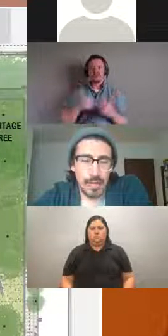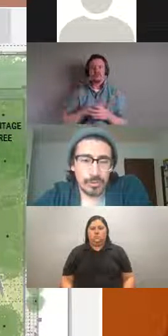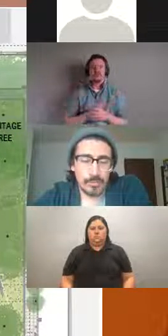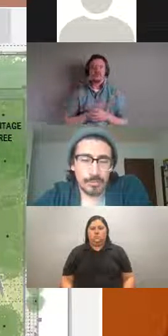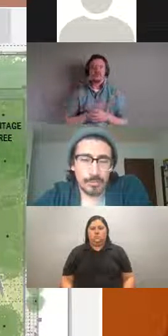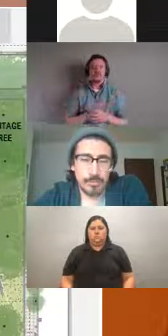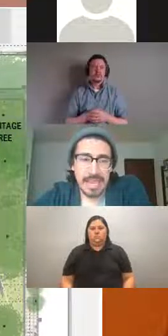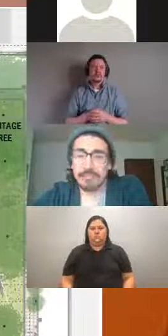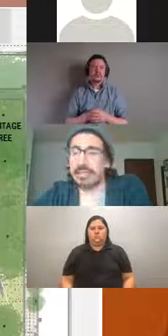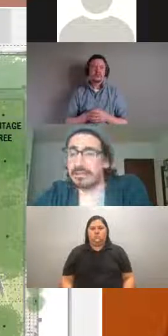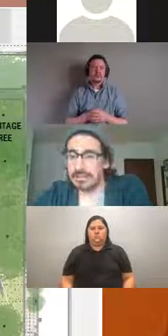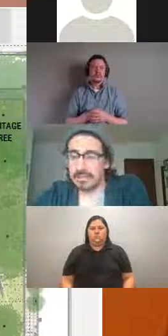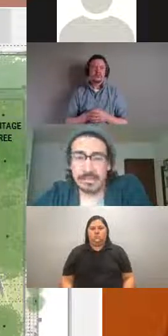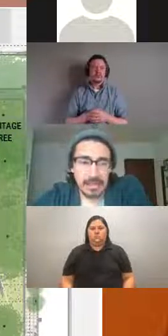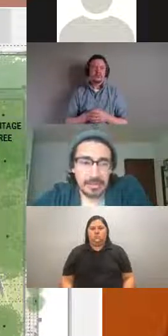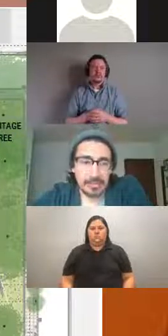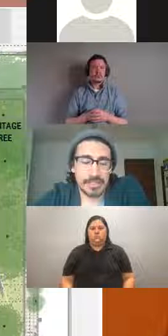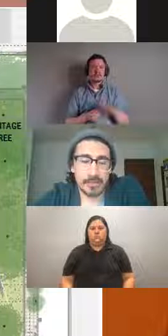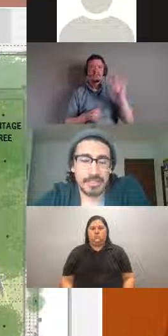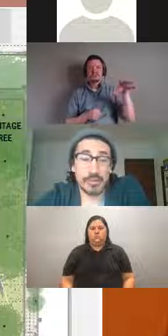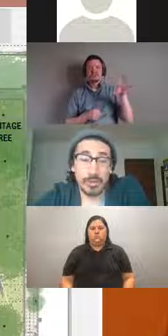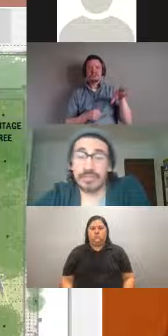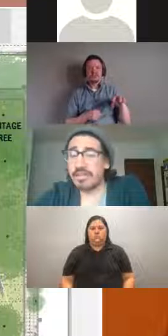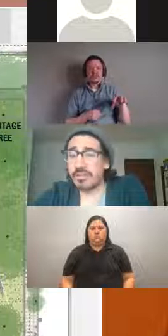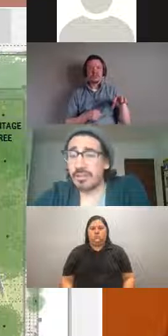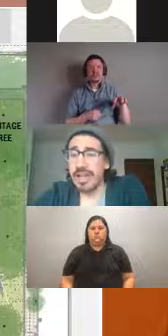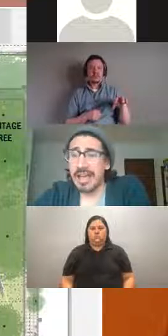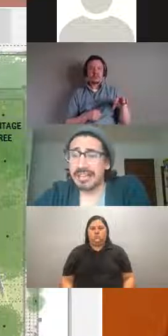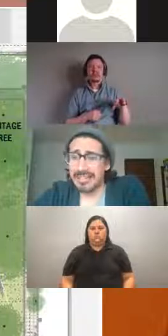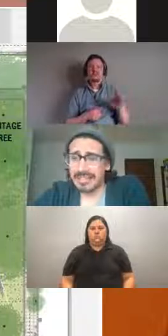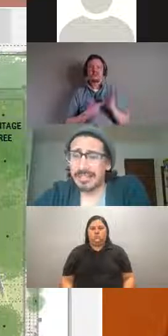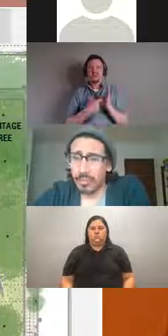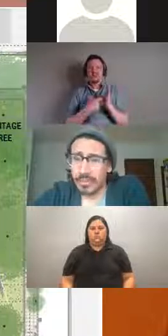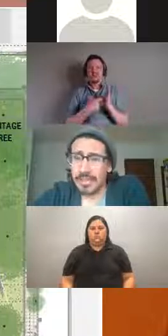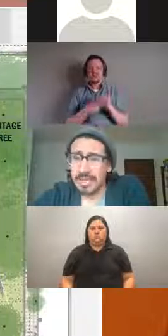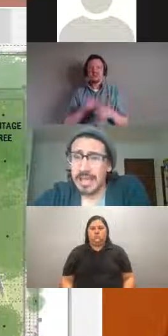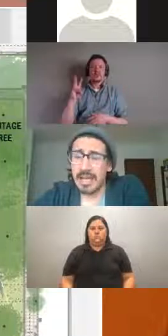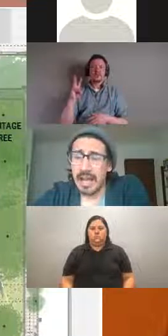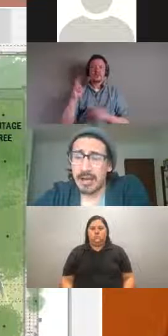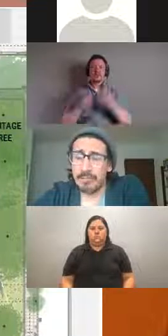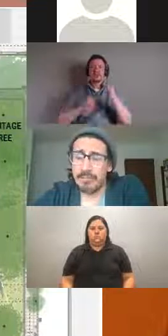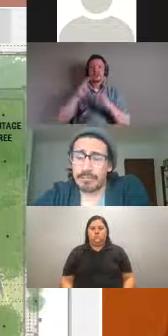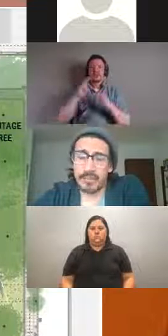actual main buildings themselves. It's going to feature a six-story